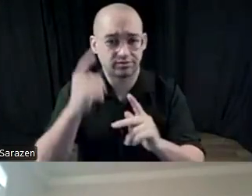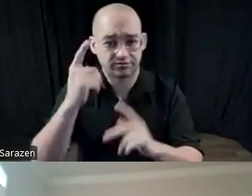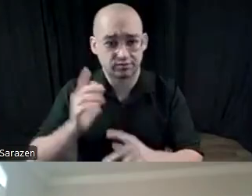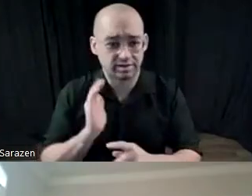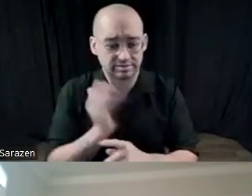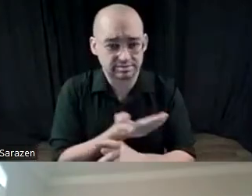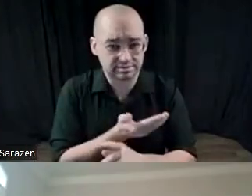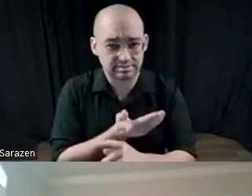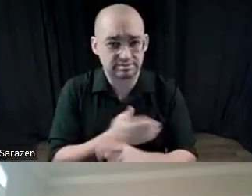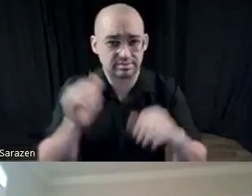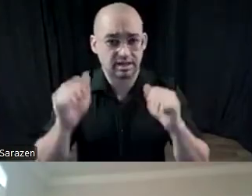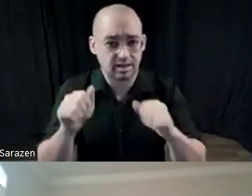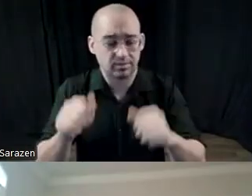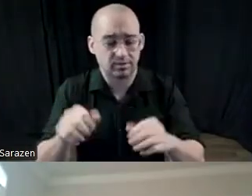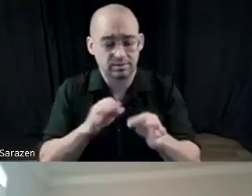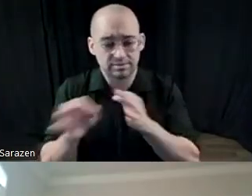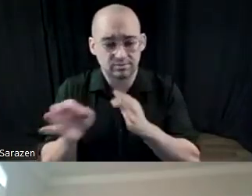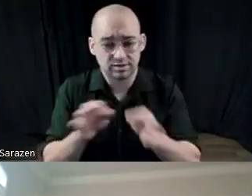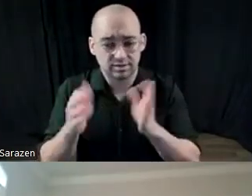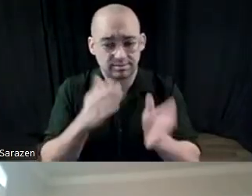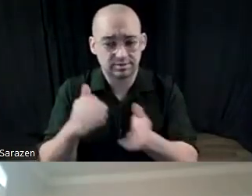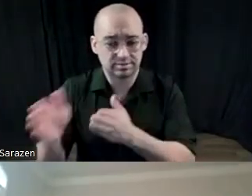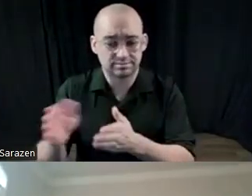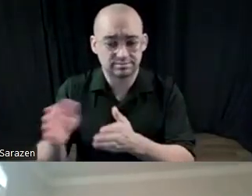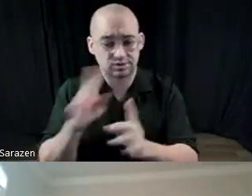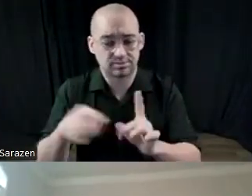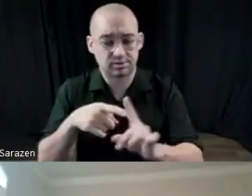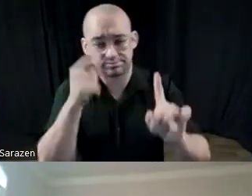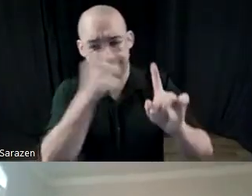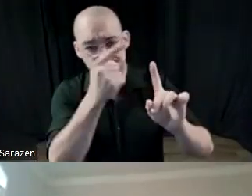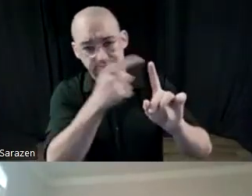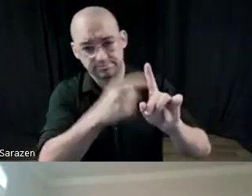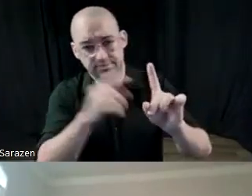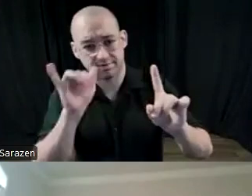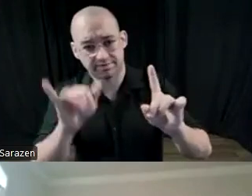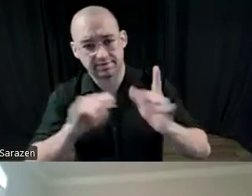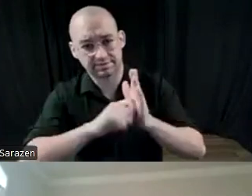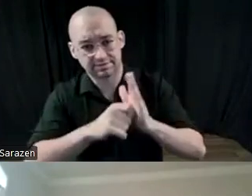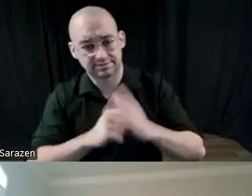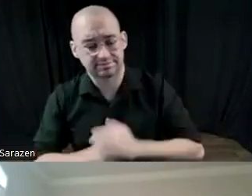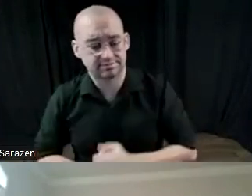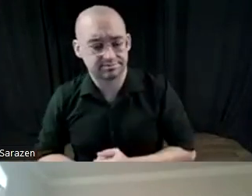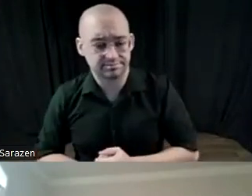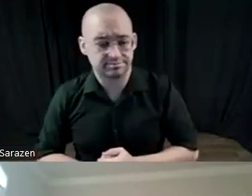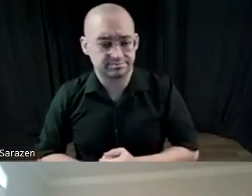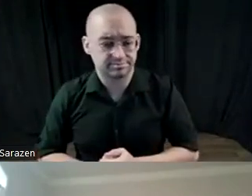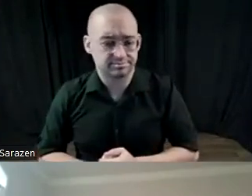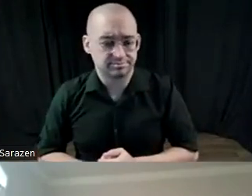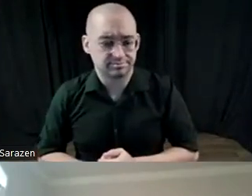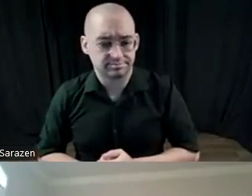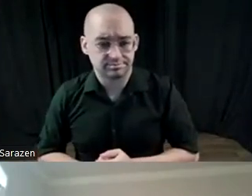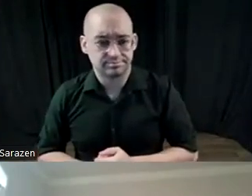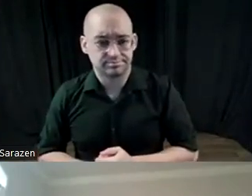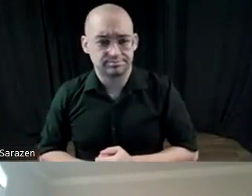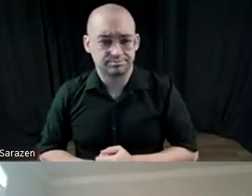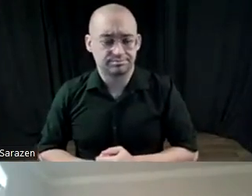to be able to refine our strategies and talk about prioritization. That is going to be the key, right? I mean, we've heard from many